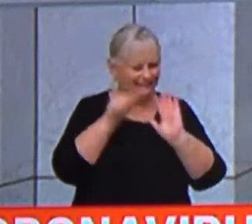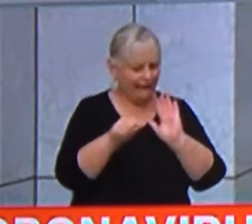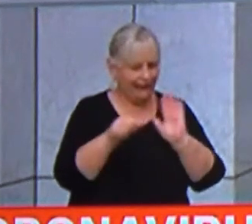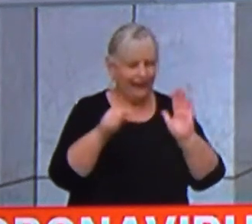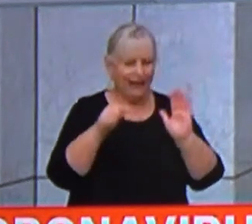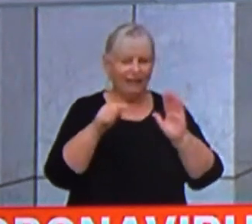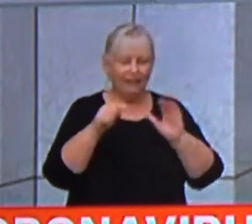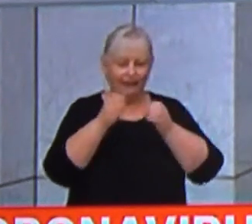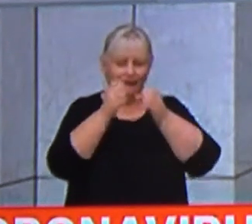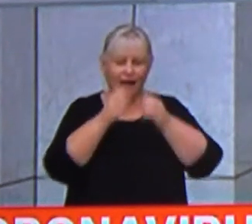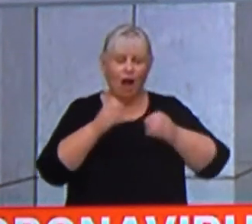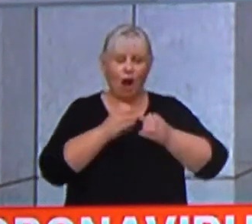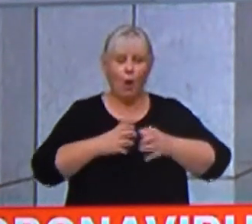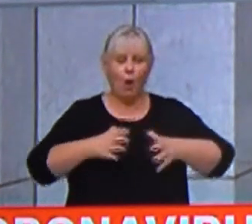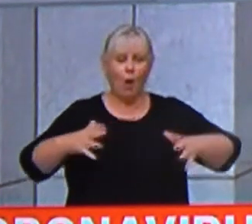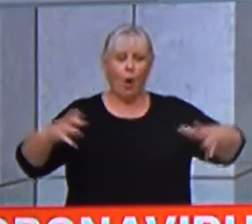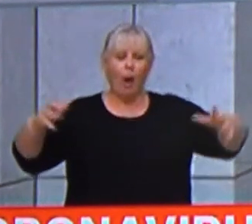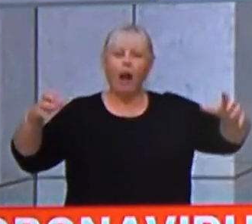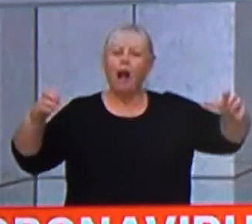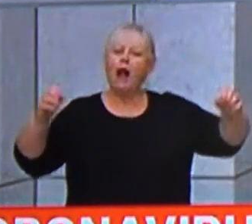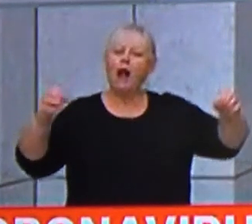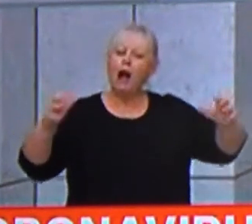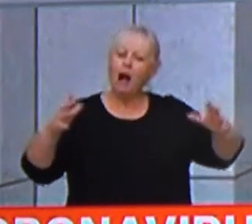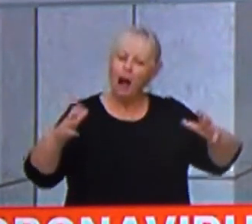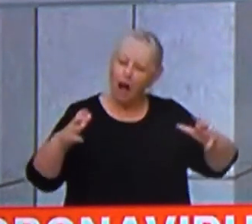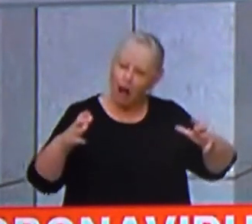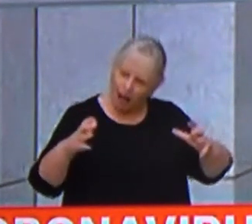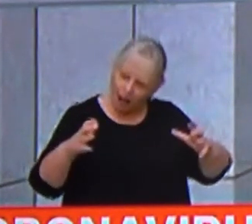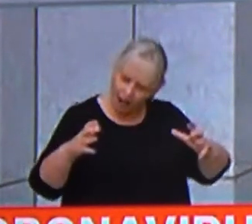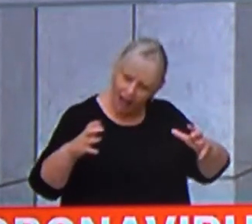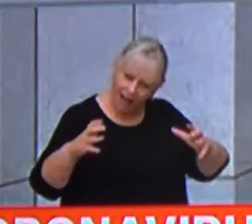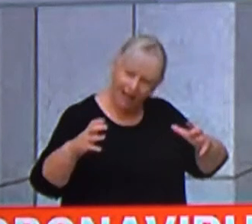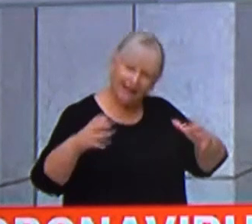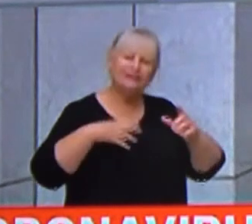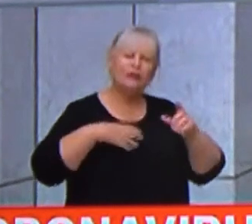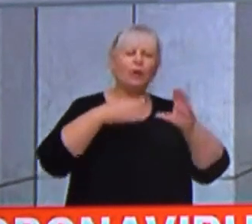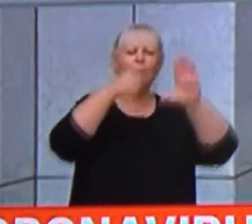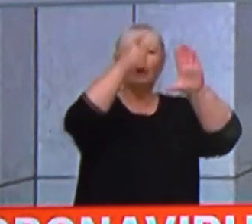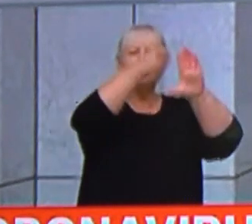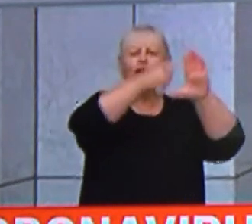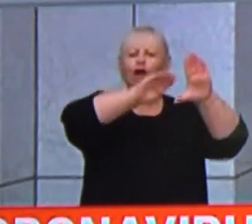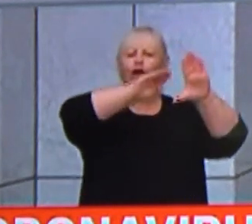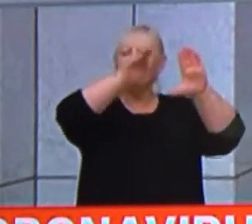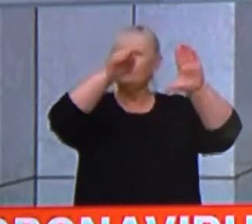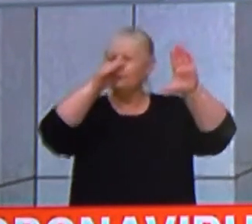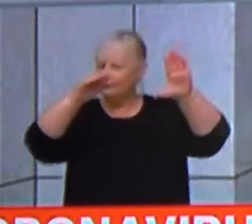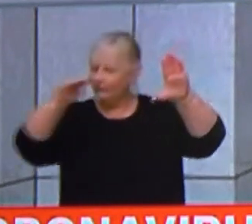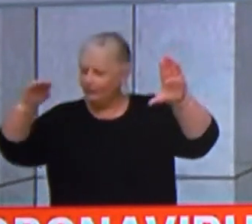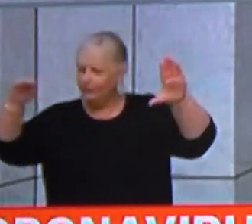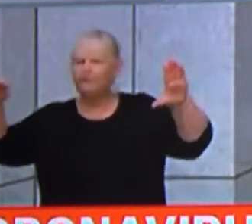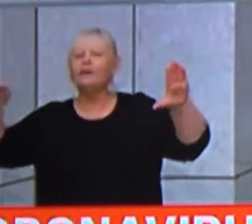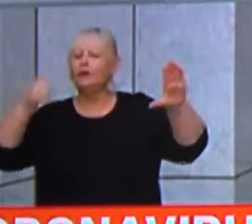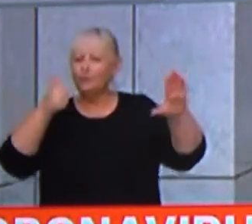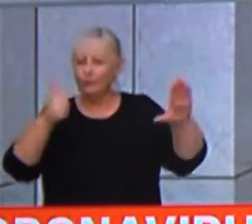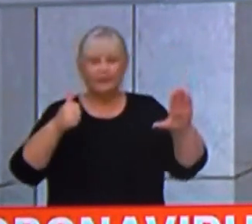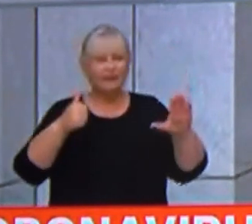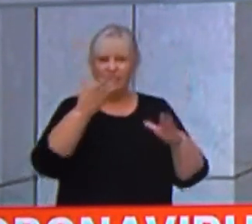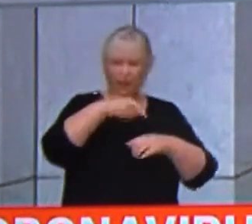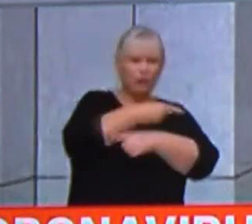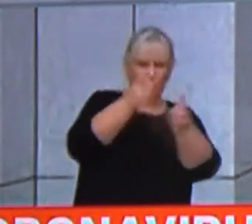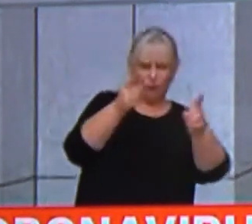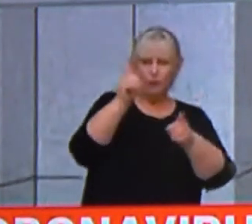this very devastating situation where they have had to stand down workers, that any measures that we're announcing will be taking them